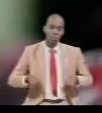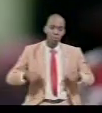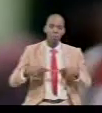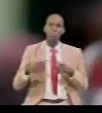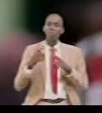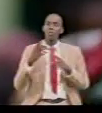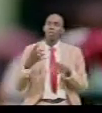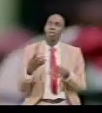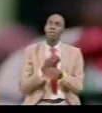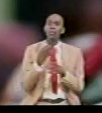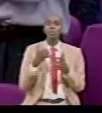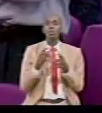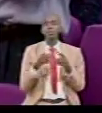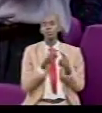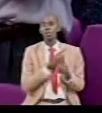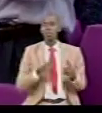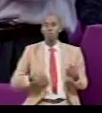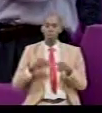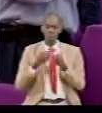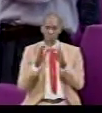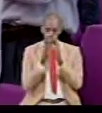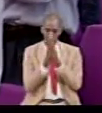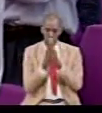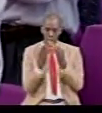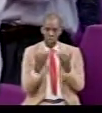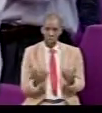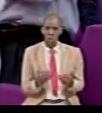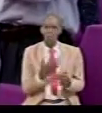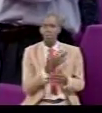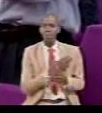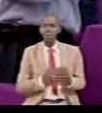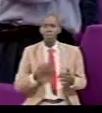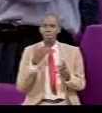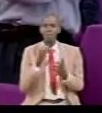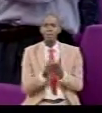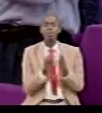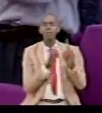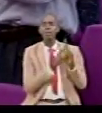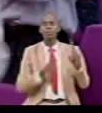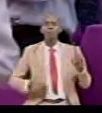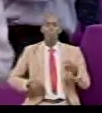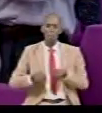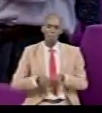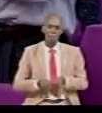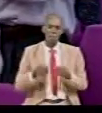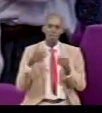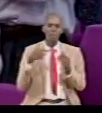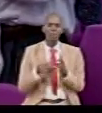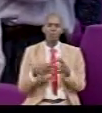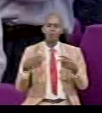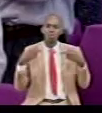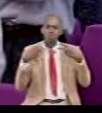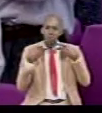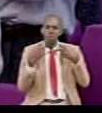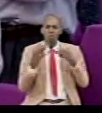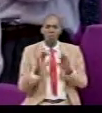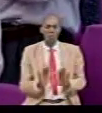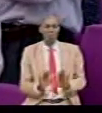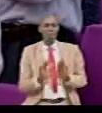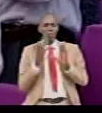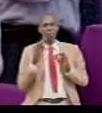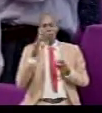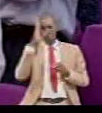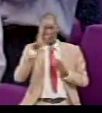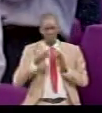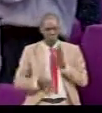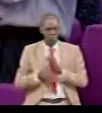Lord tonight and say, Lord, break this yoke of the fear of man away from my